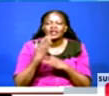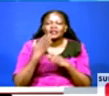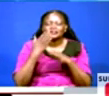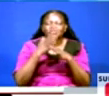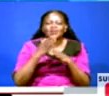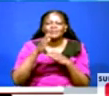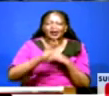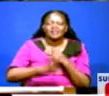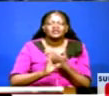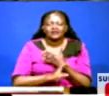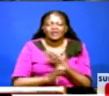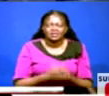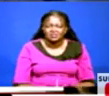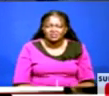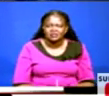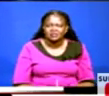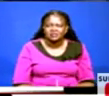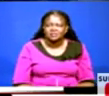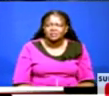humo nchini.